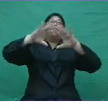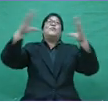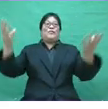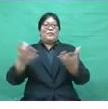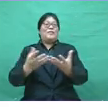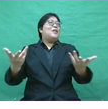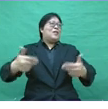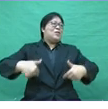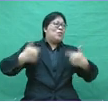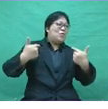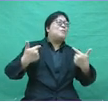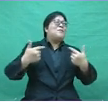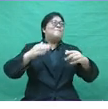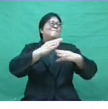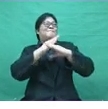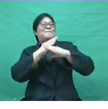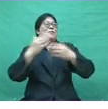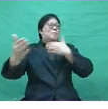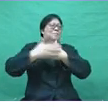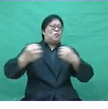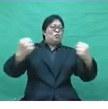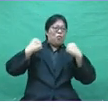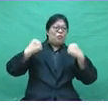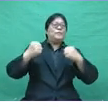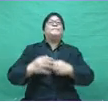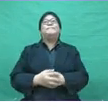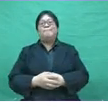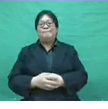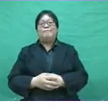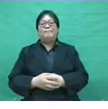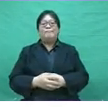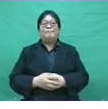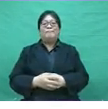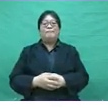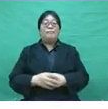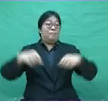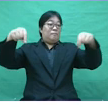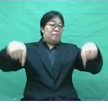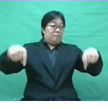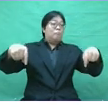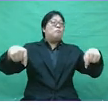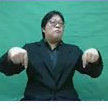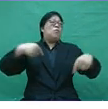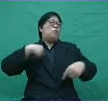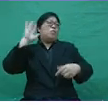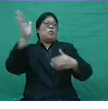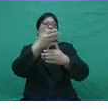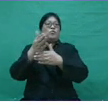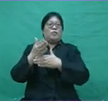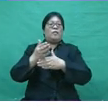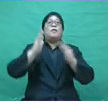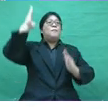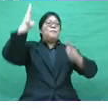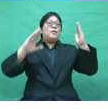survive, thrive, and come back stronger than ever. In this session, I'll be sharing with you the Malaysian